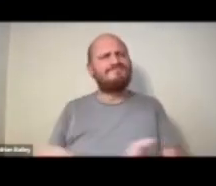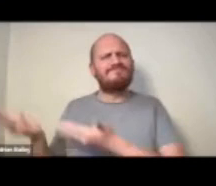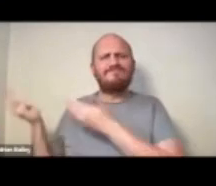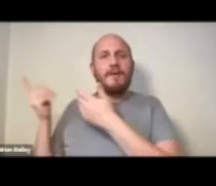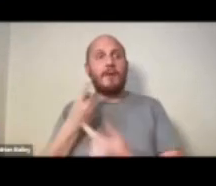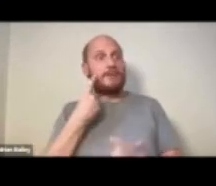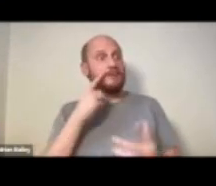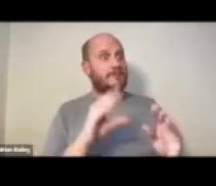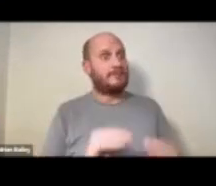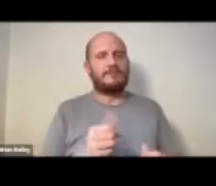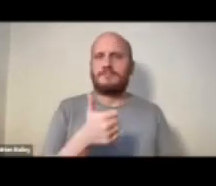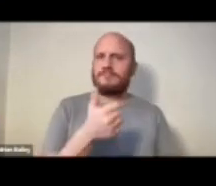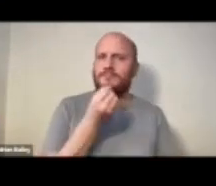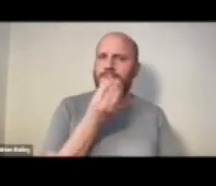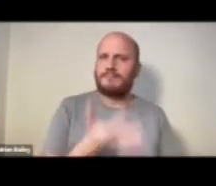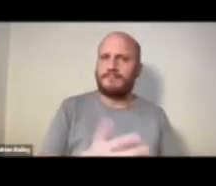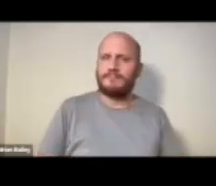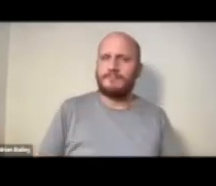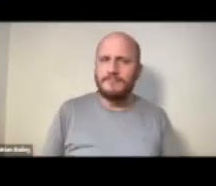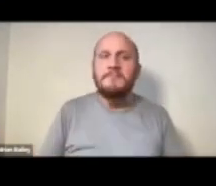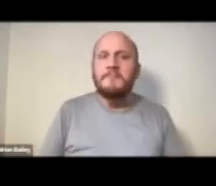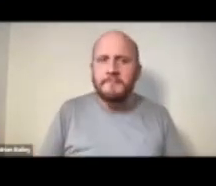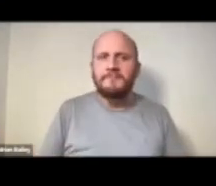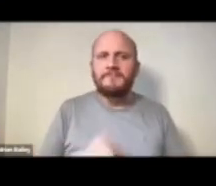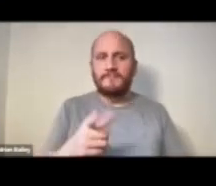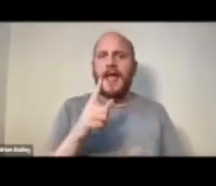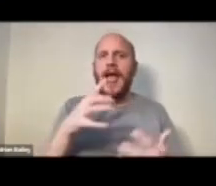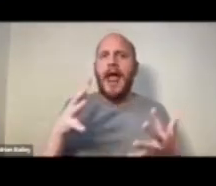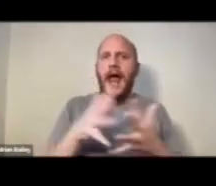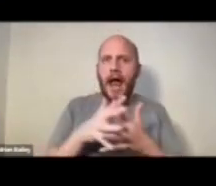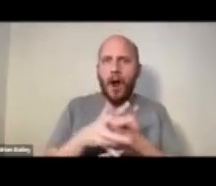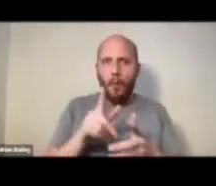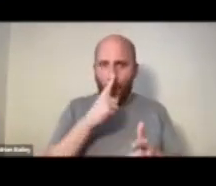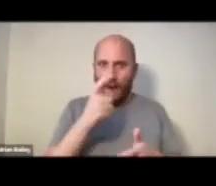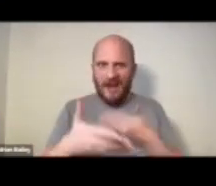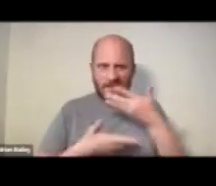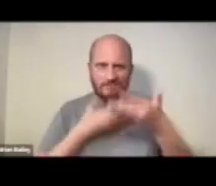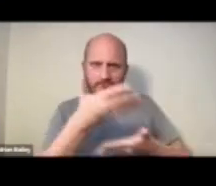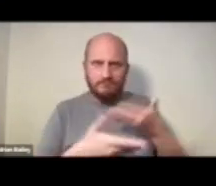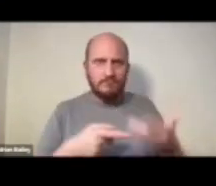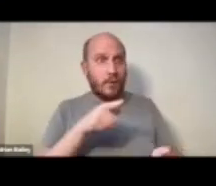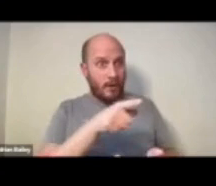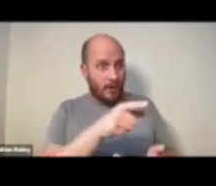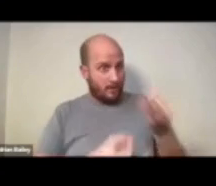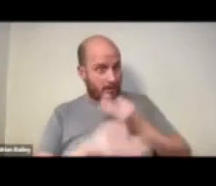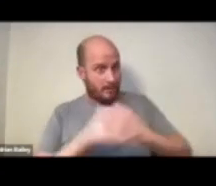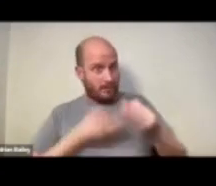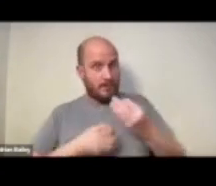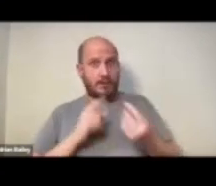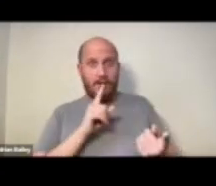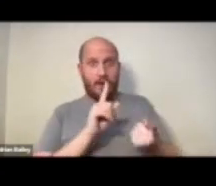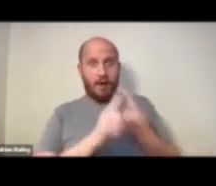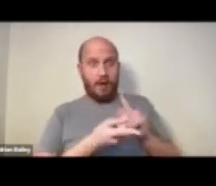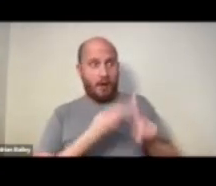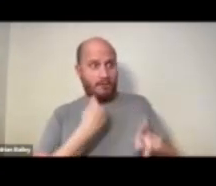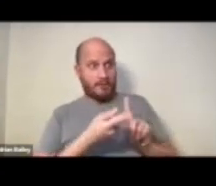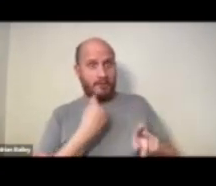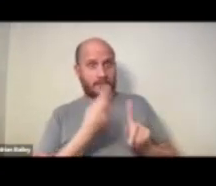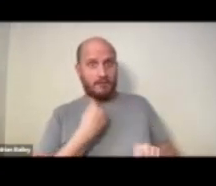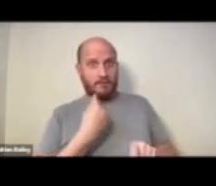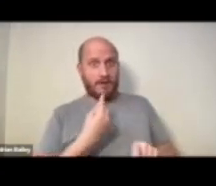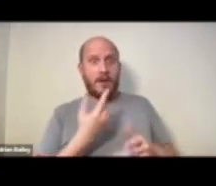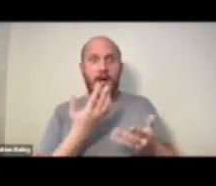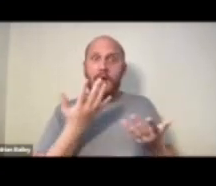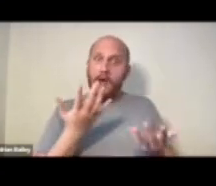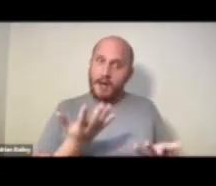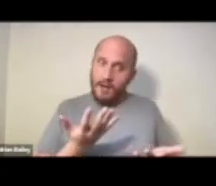You can also explain how it helps your organization grow and develop. You can also try the nuclear option. You can say you have